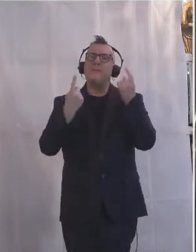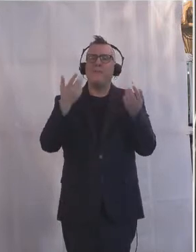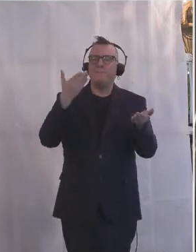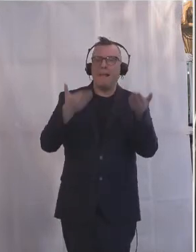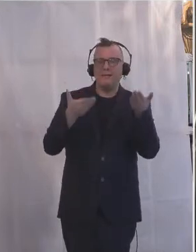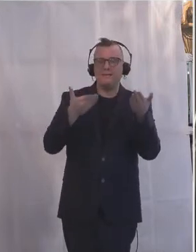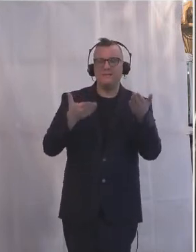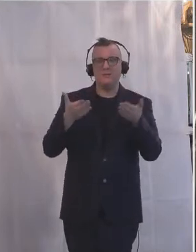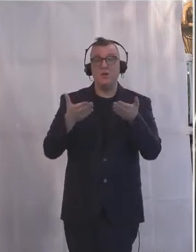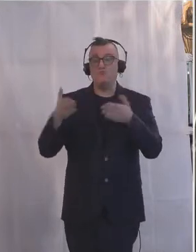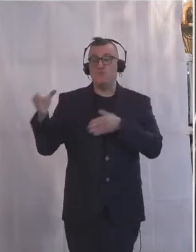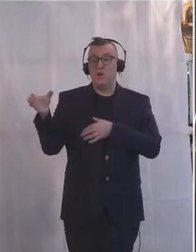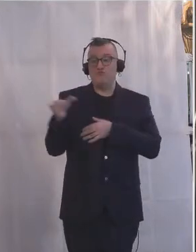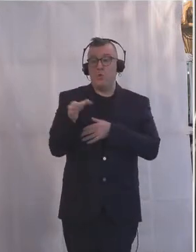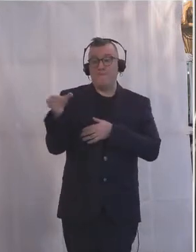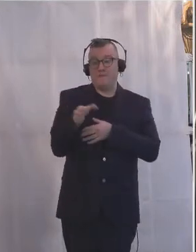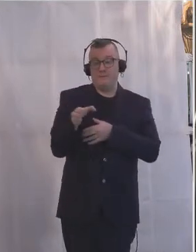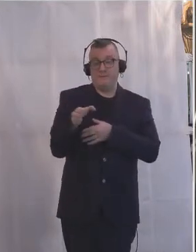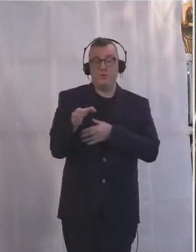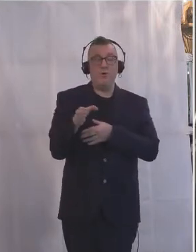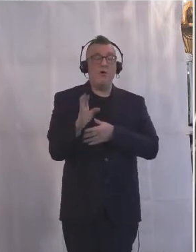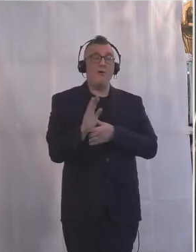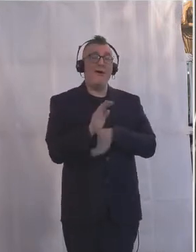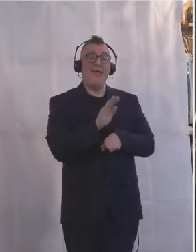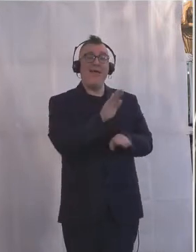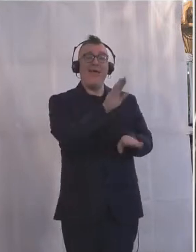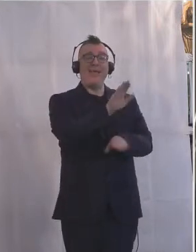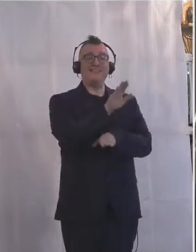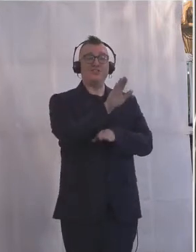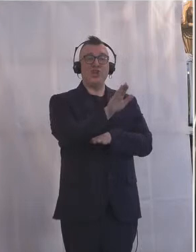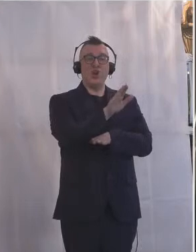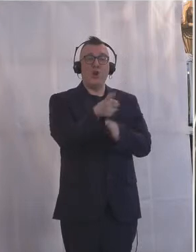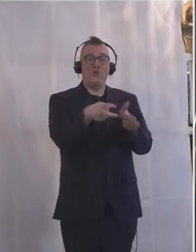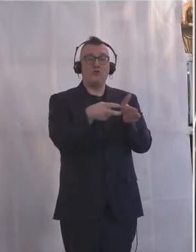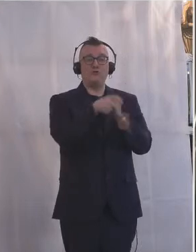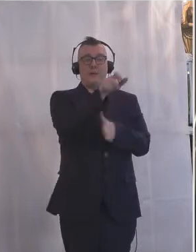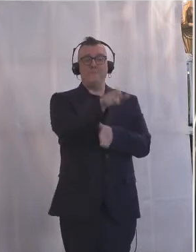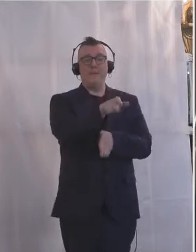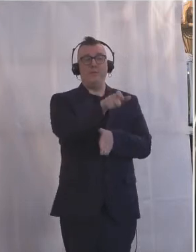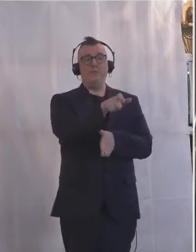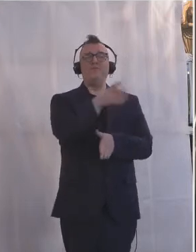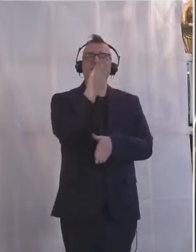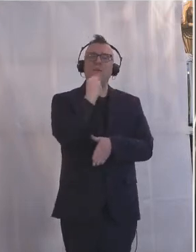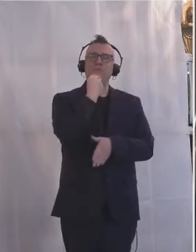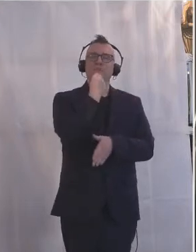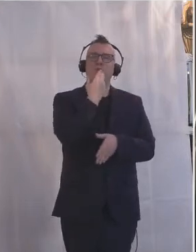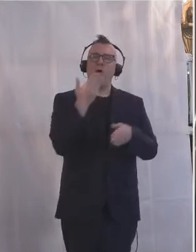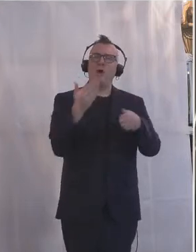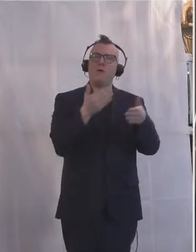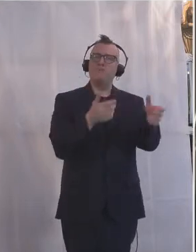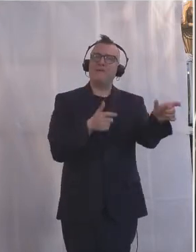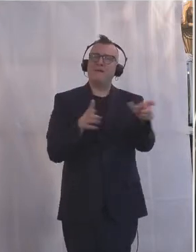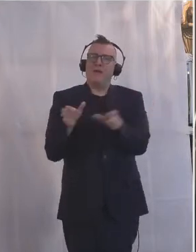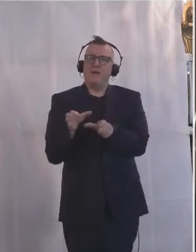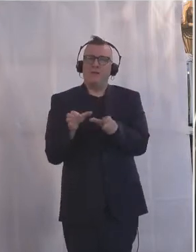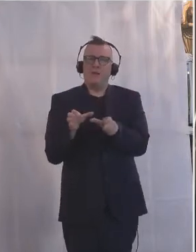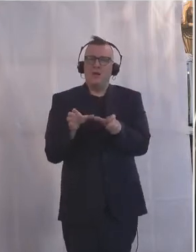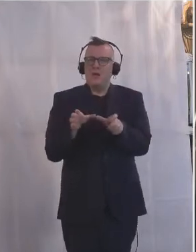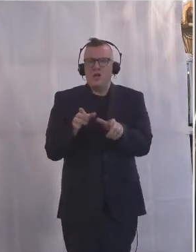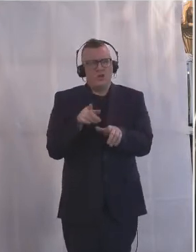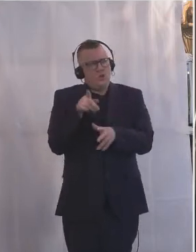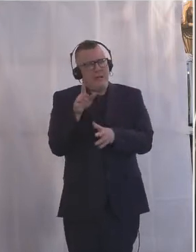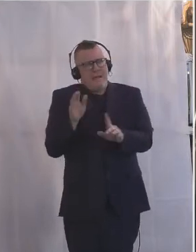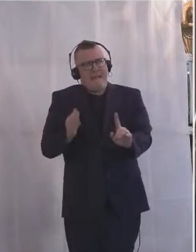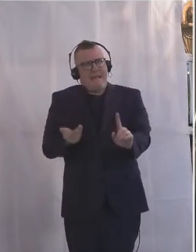people and using external contractors. So tell us how you're looking ahead to that. What's your thinking